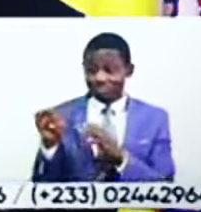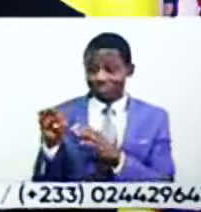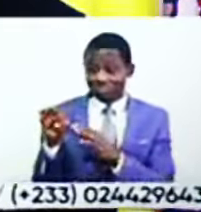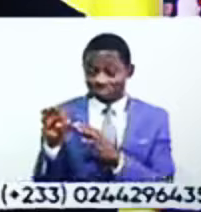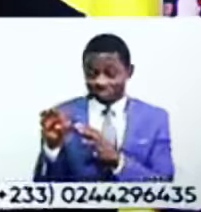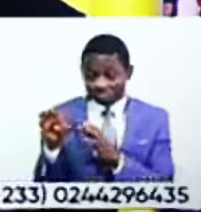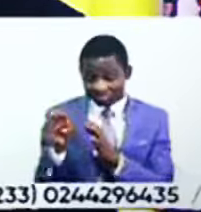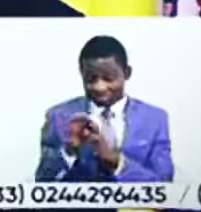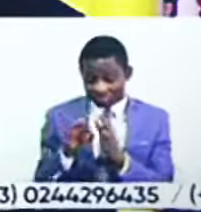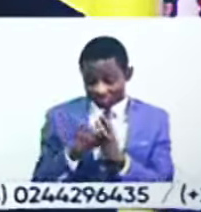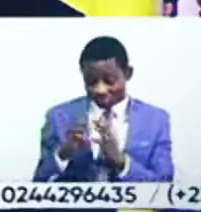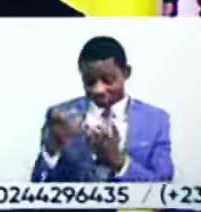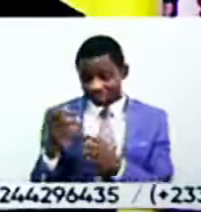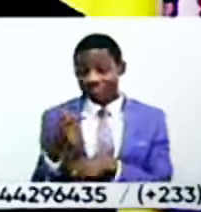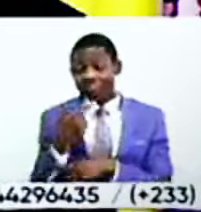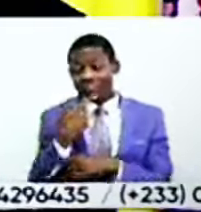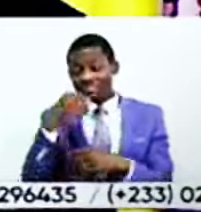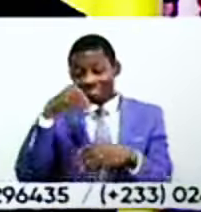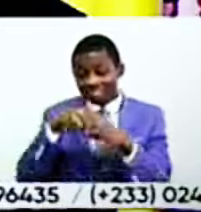the land of Uz.